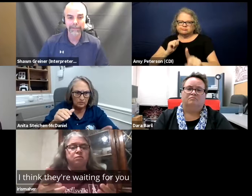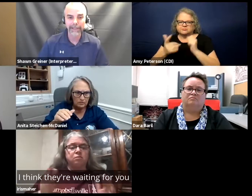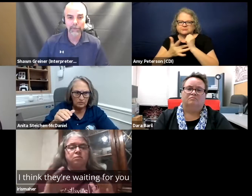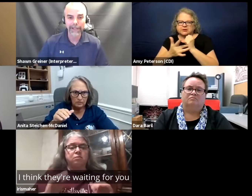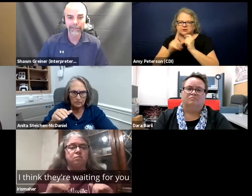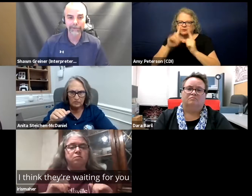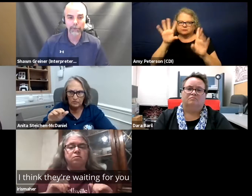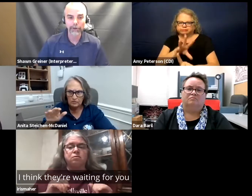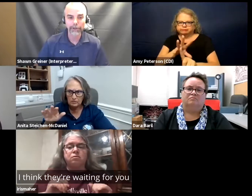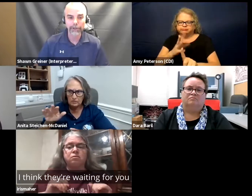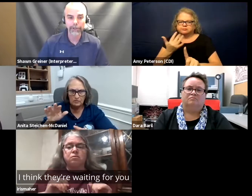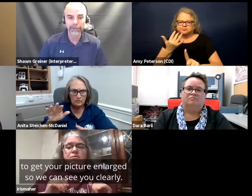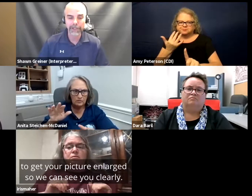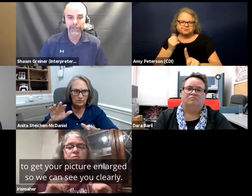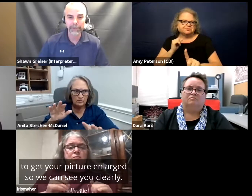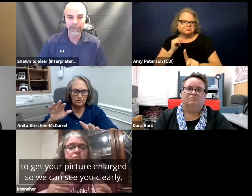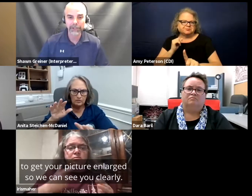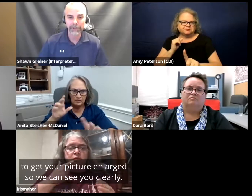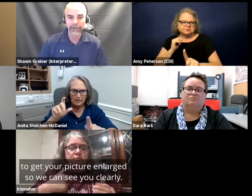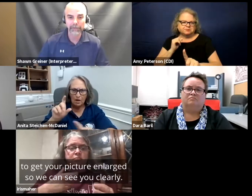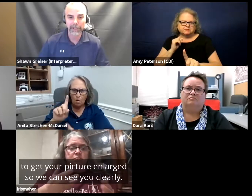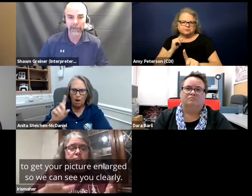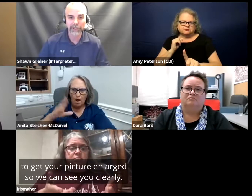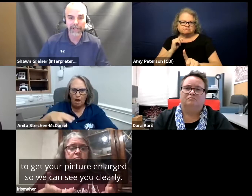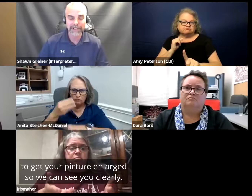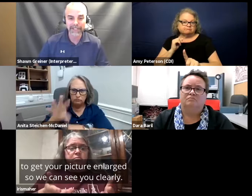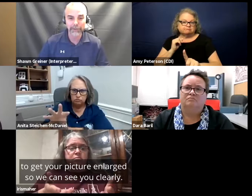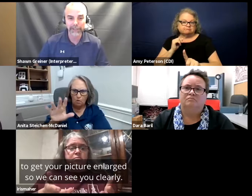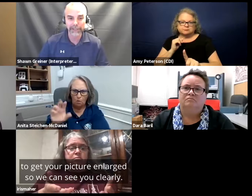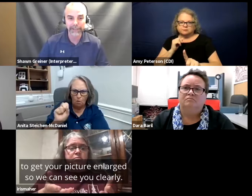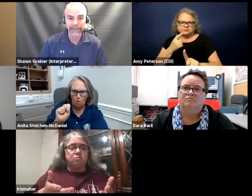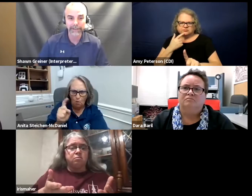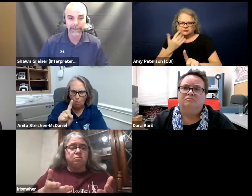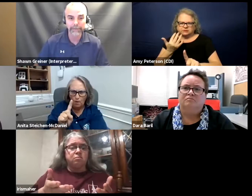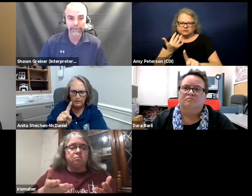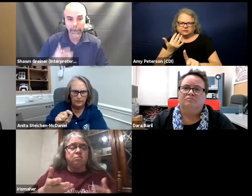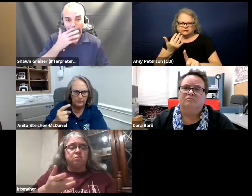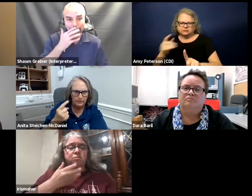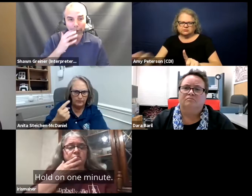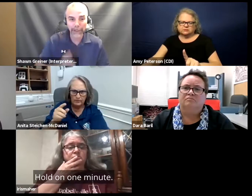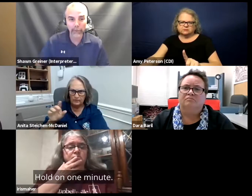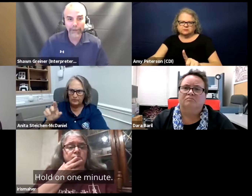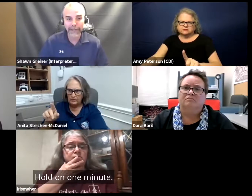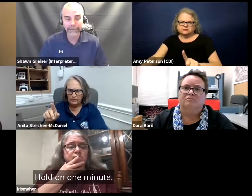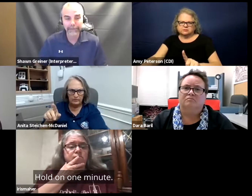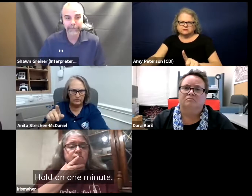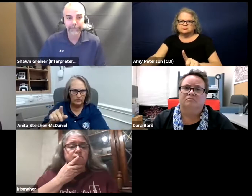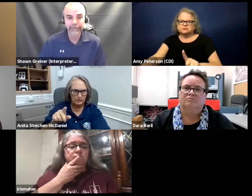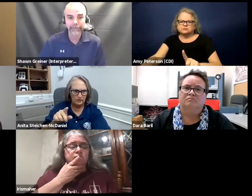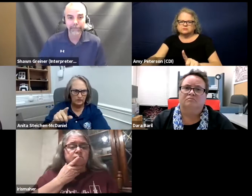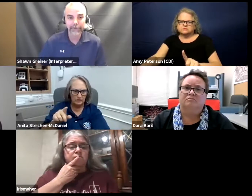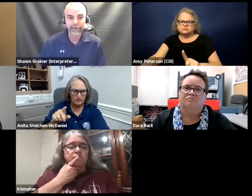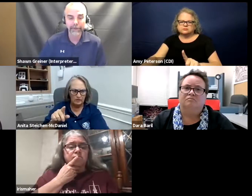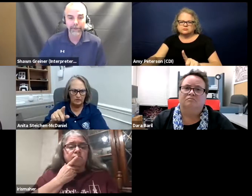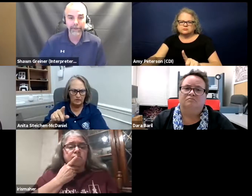I think they're waiting for you to get your picture enlarged so we can see you clearly. Hold on 1 minute.